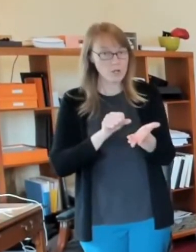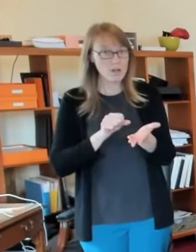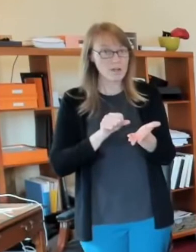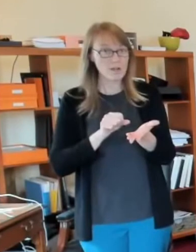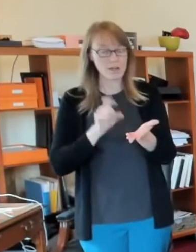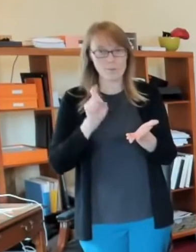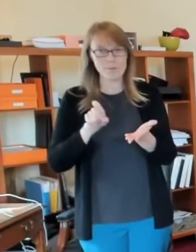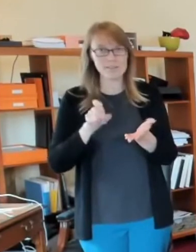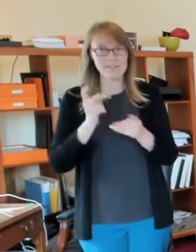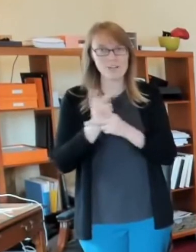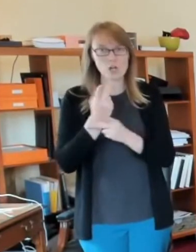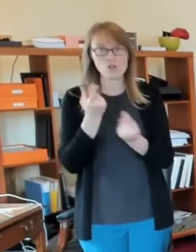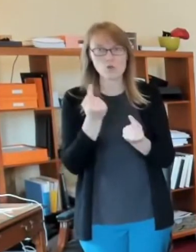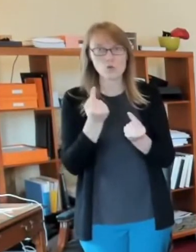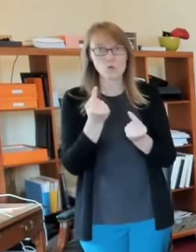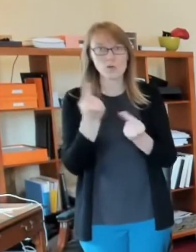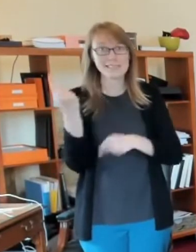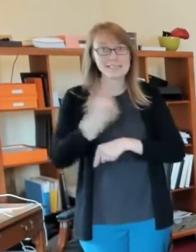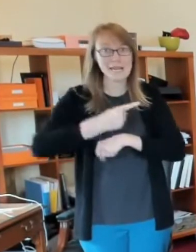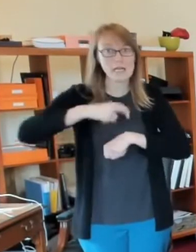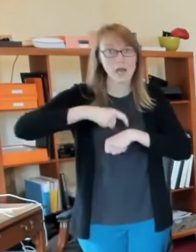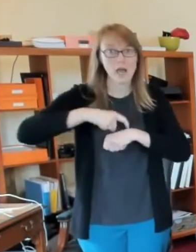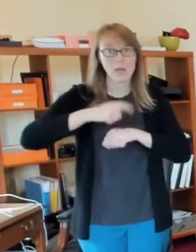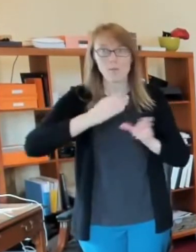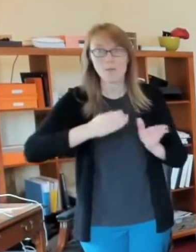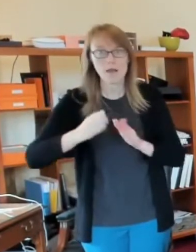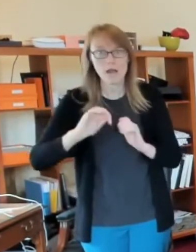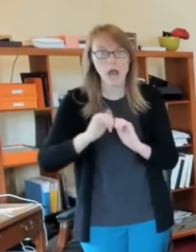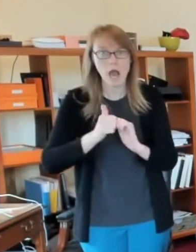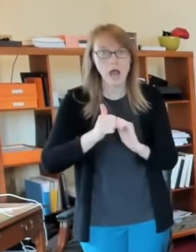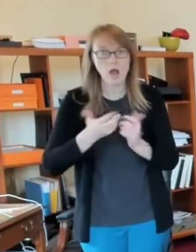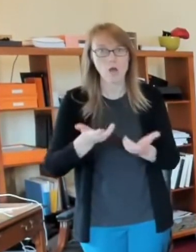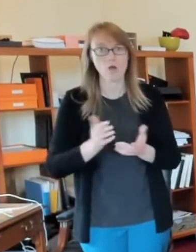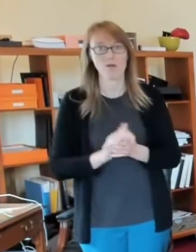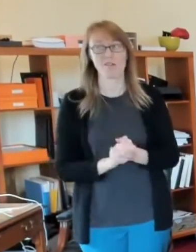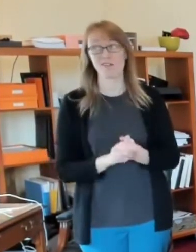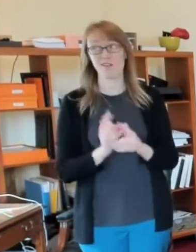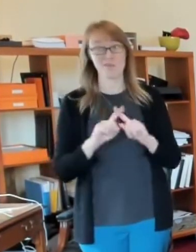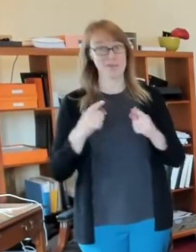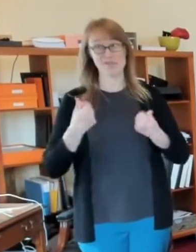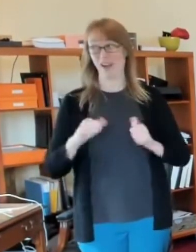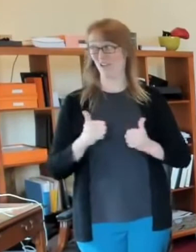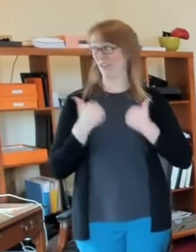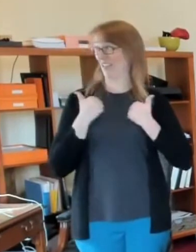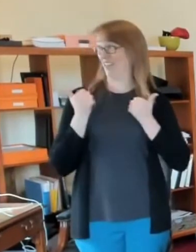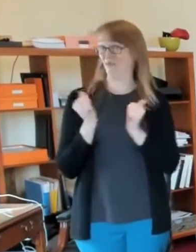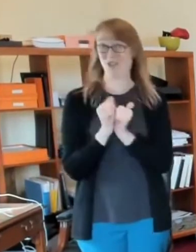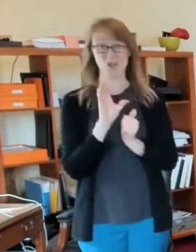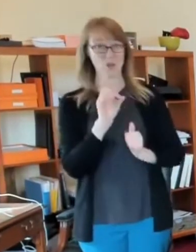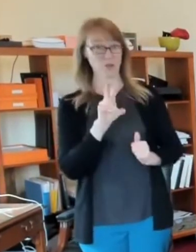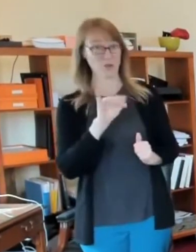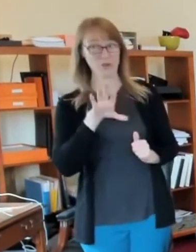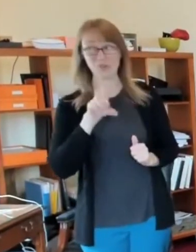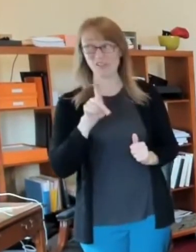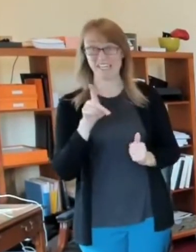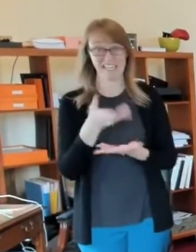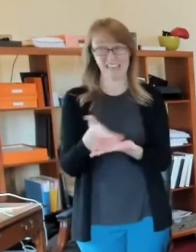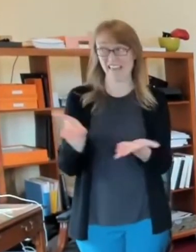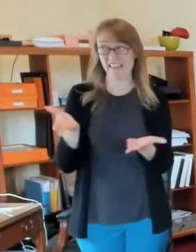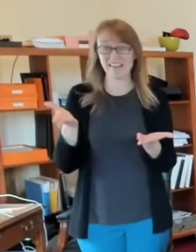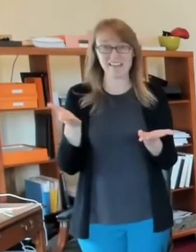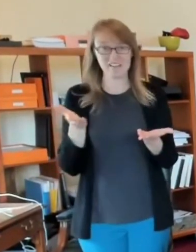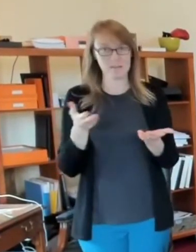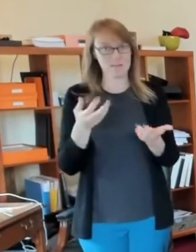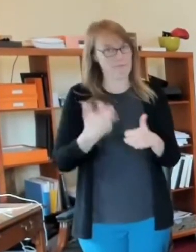for that. But unfortunately, this trying to coexist with COVID is making it really tough on all of us to